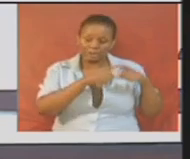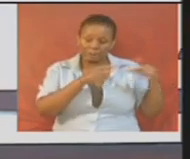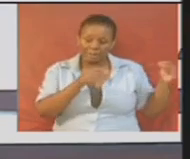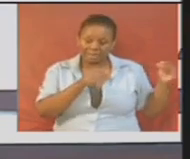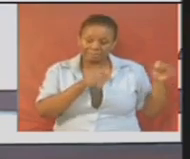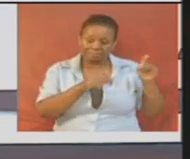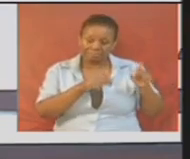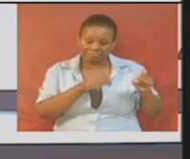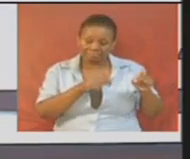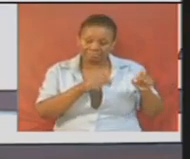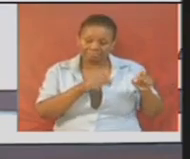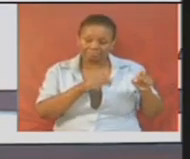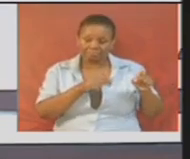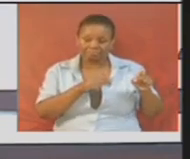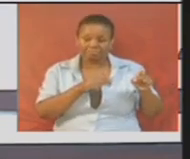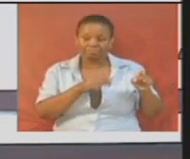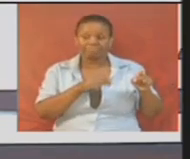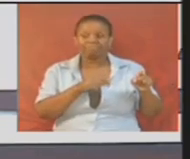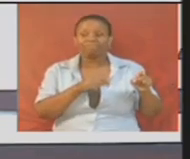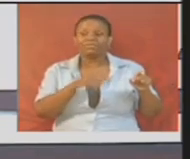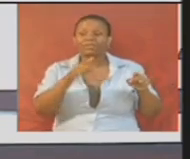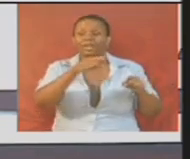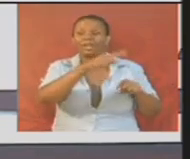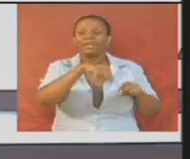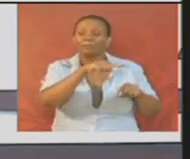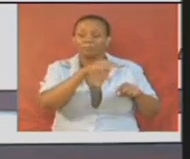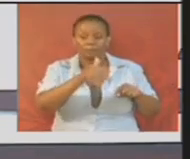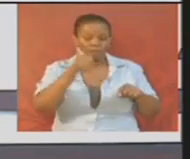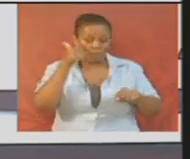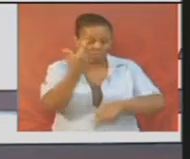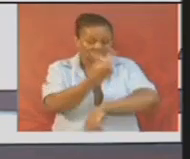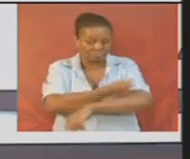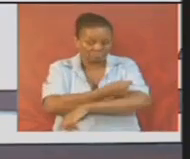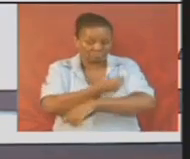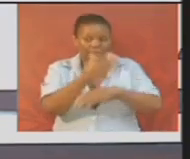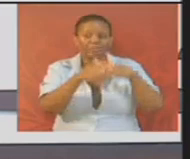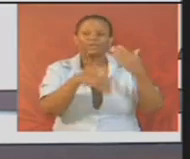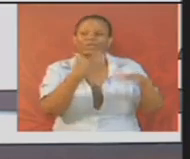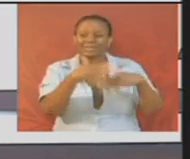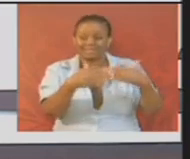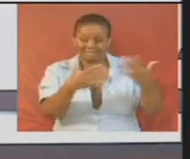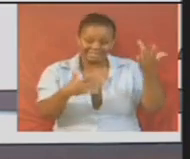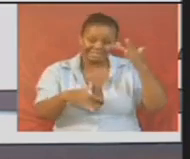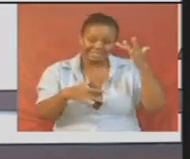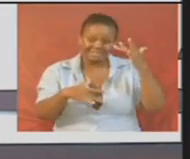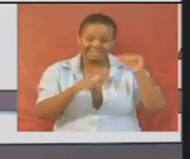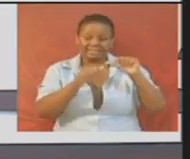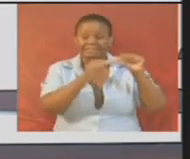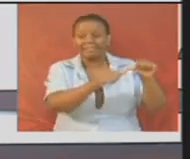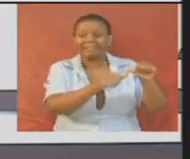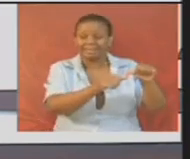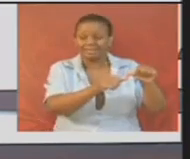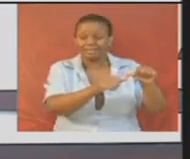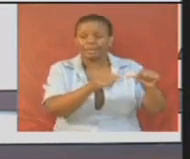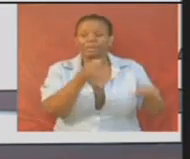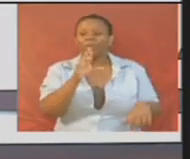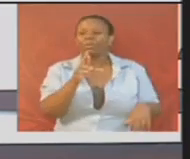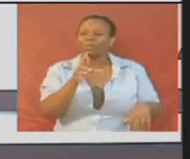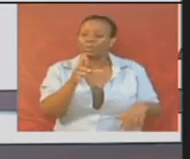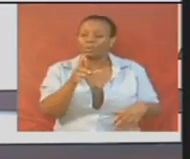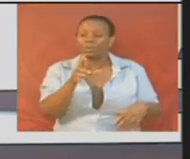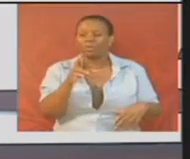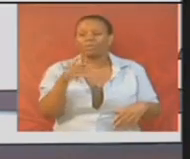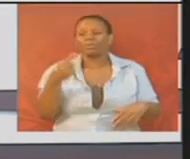factual information, listen to your healthcare providers, and make an informed decision.